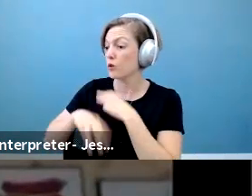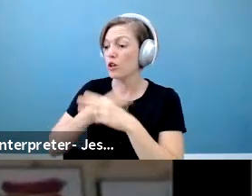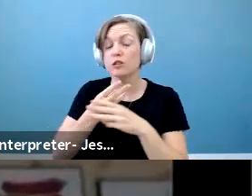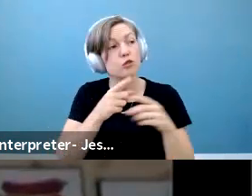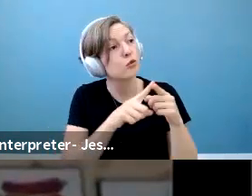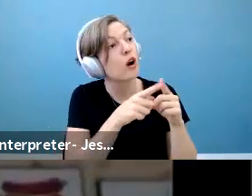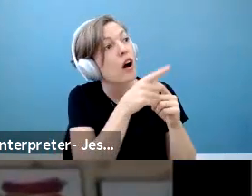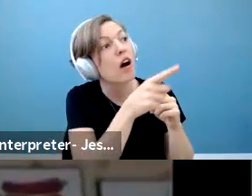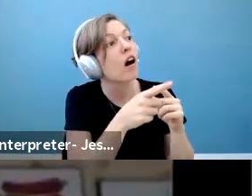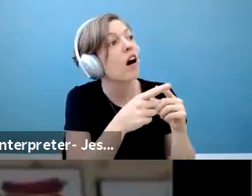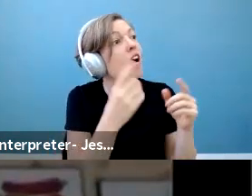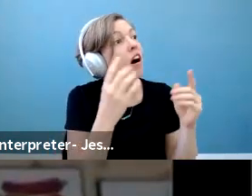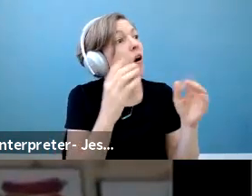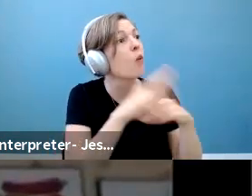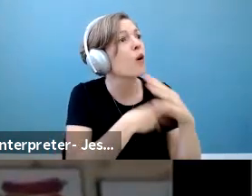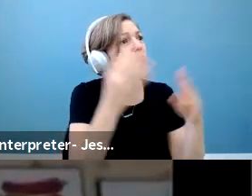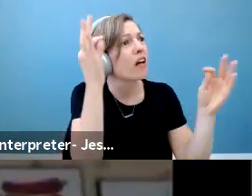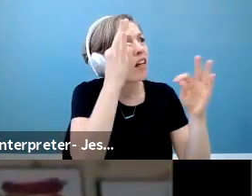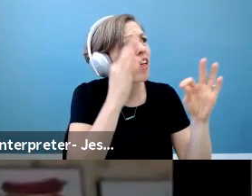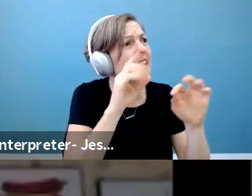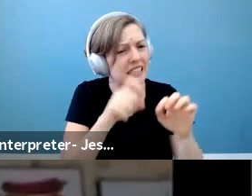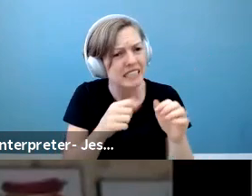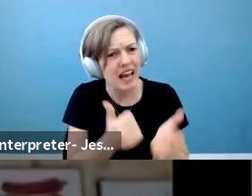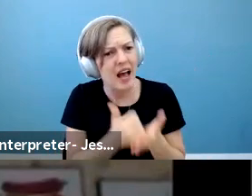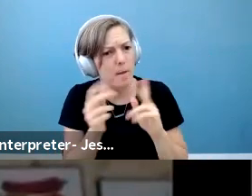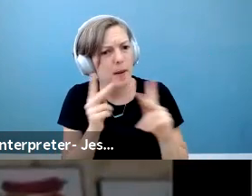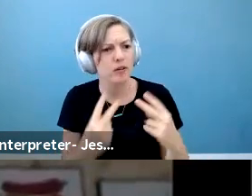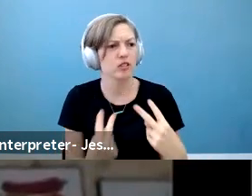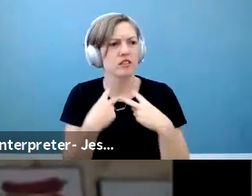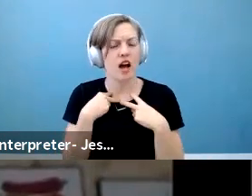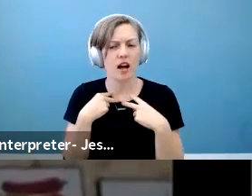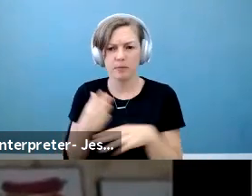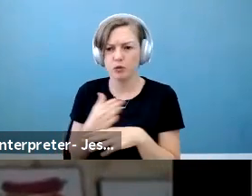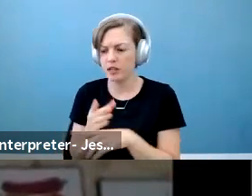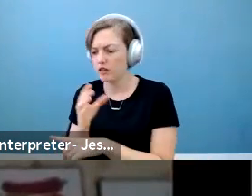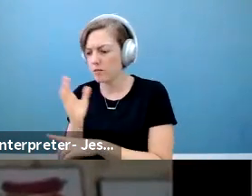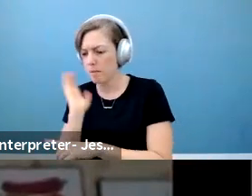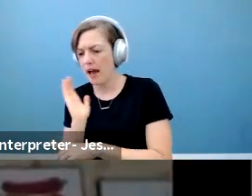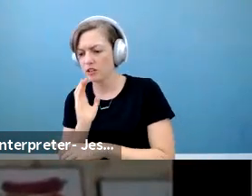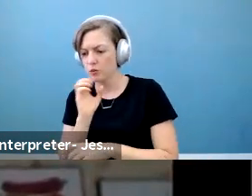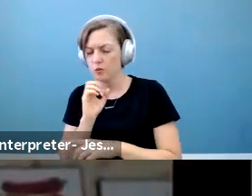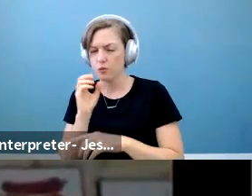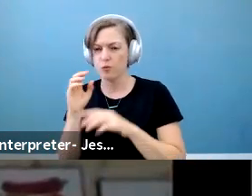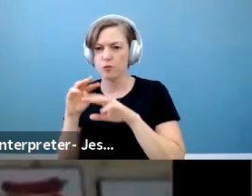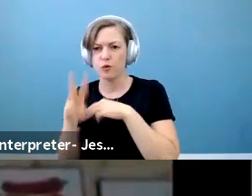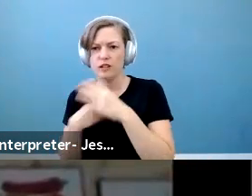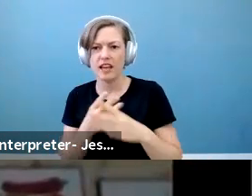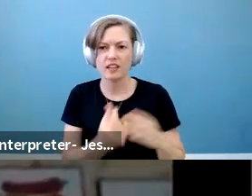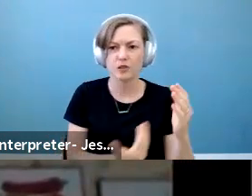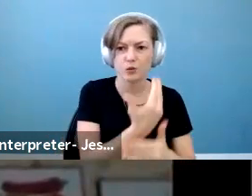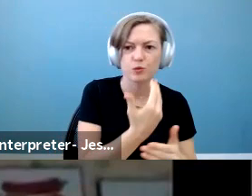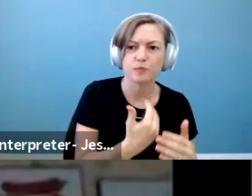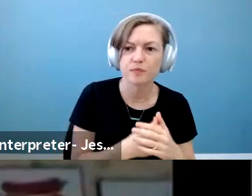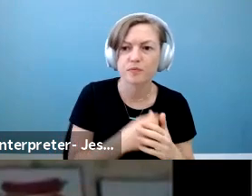world, we must help those stuck in the Narrows between two worlds. We live in a world of those